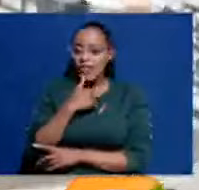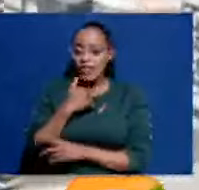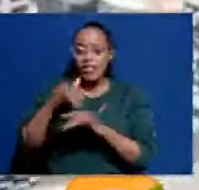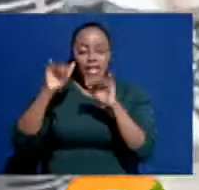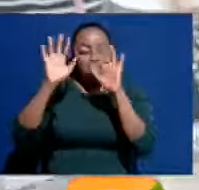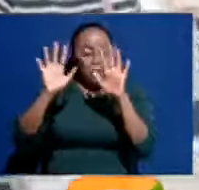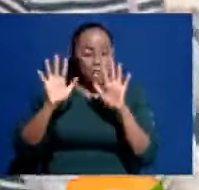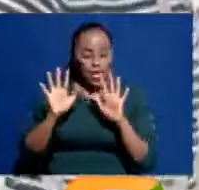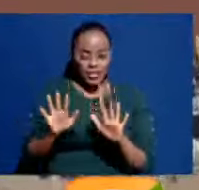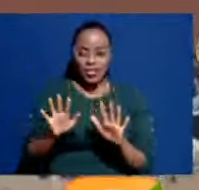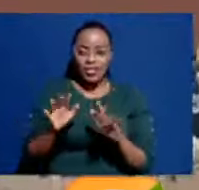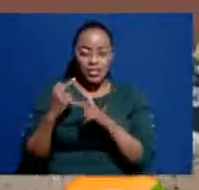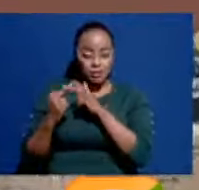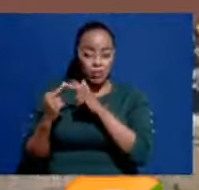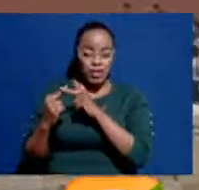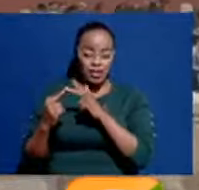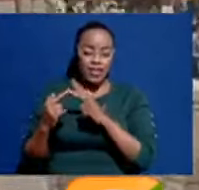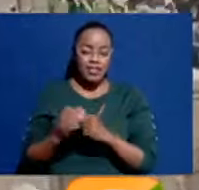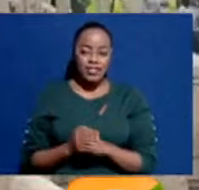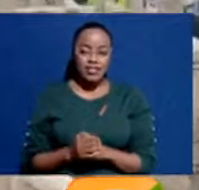amazing.